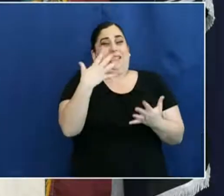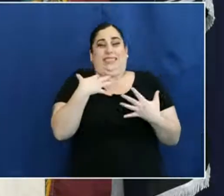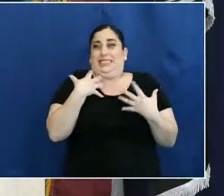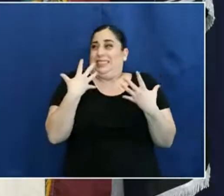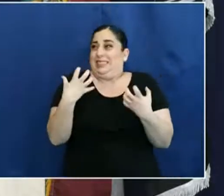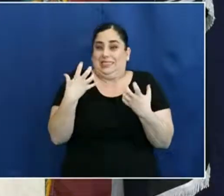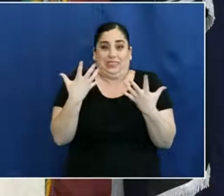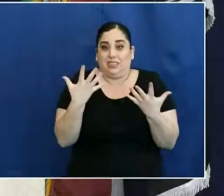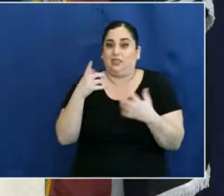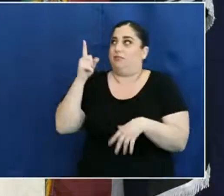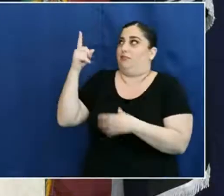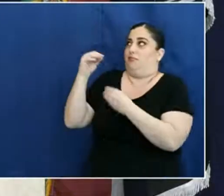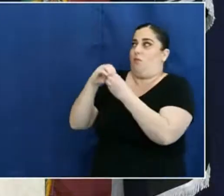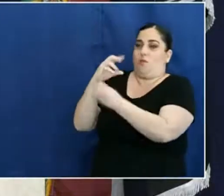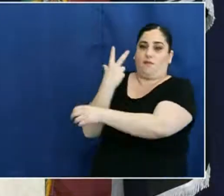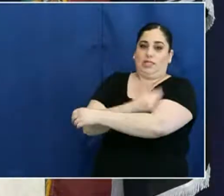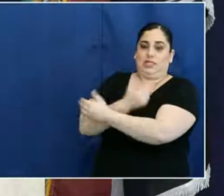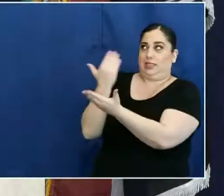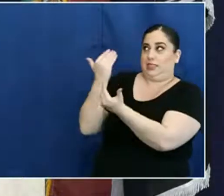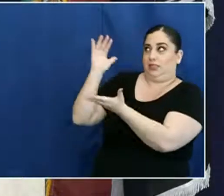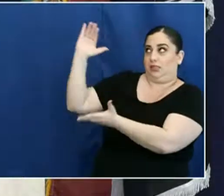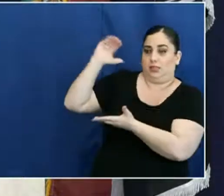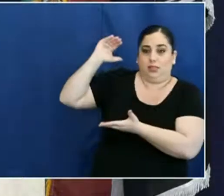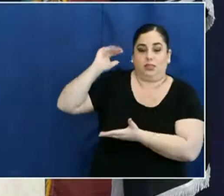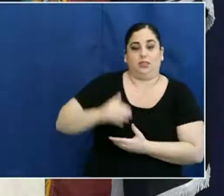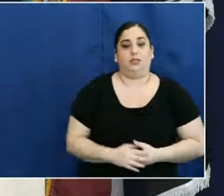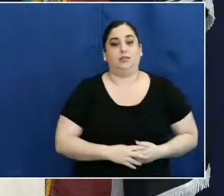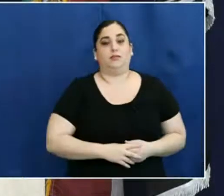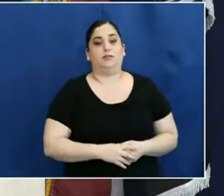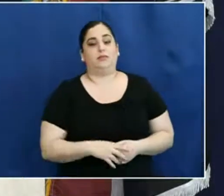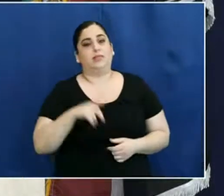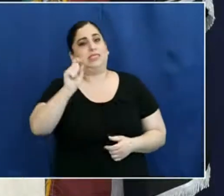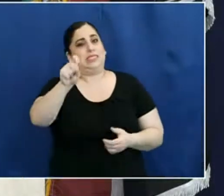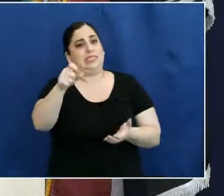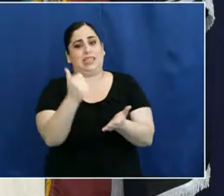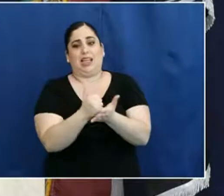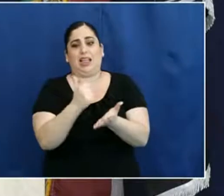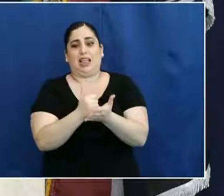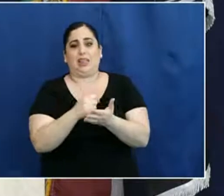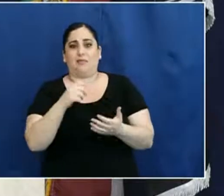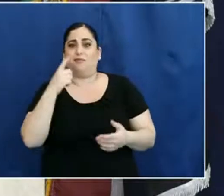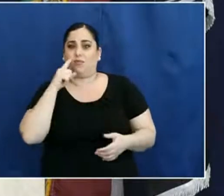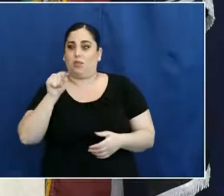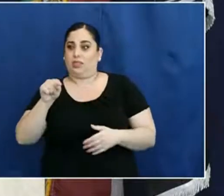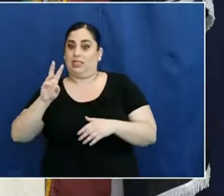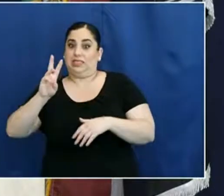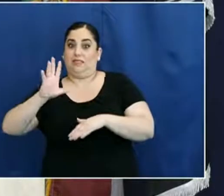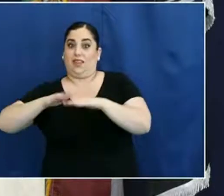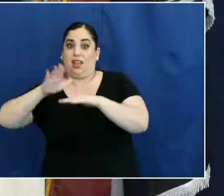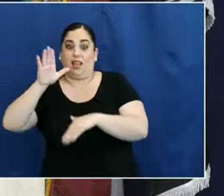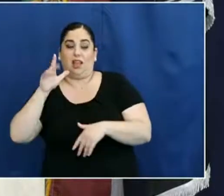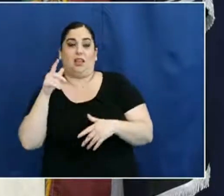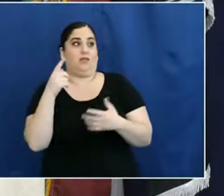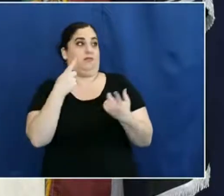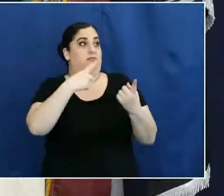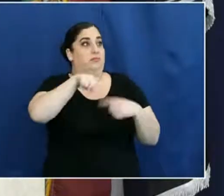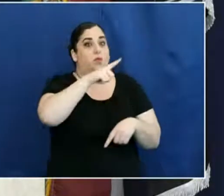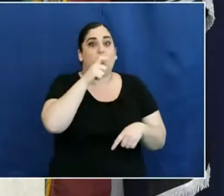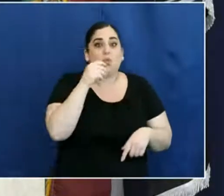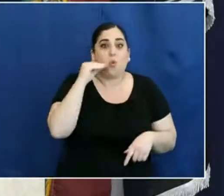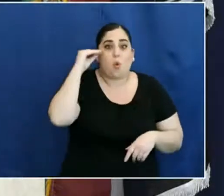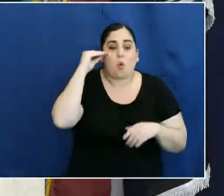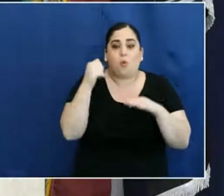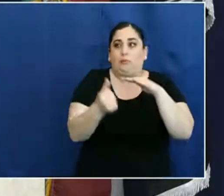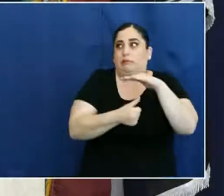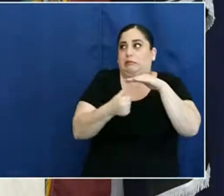the structure of the arrangement has been working reasonably well, and I think the MOU just kind of puts that in